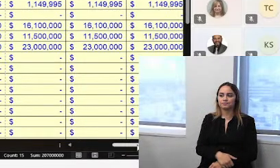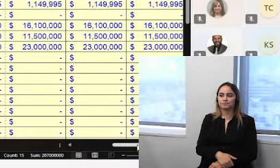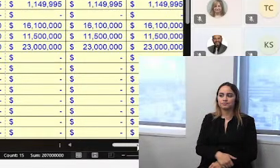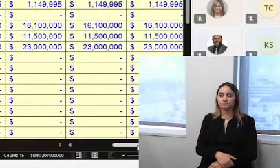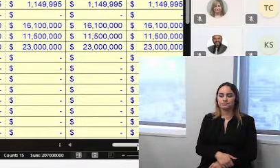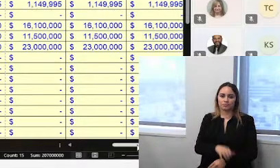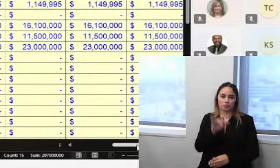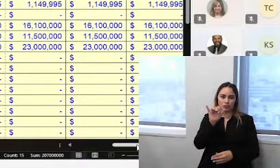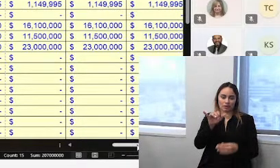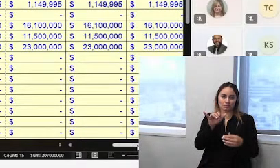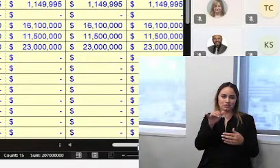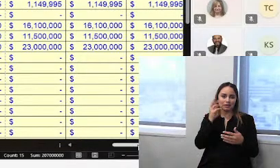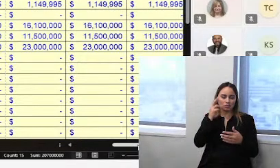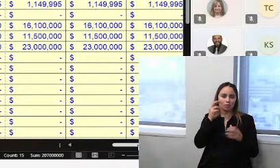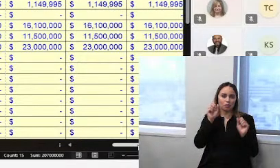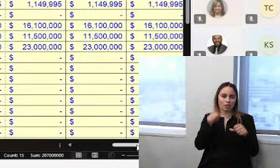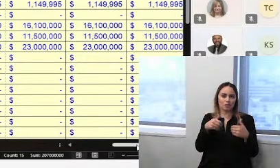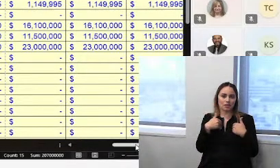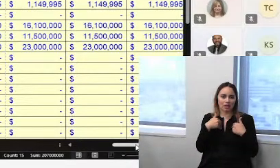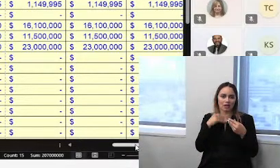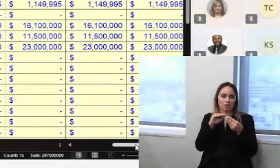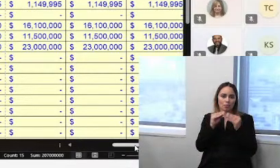estimation. Okay.